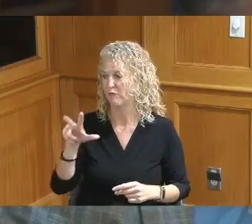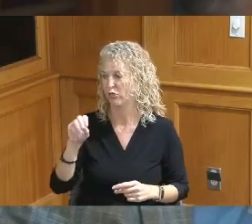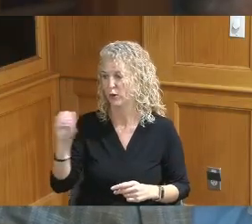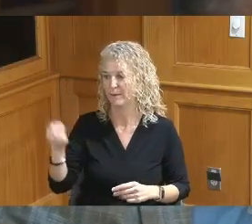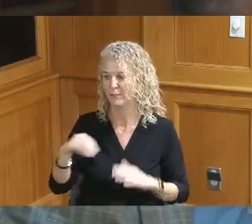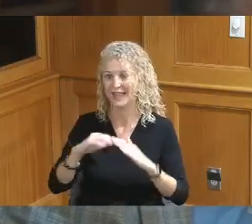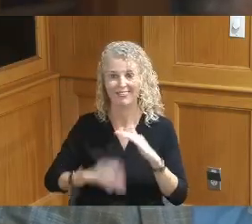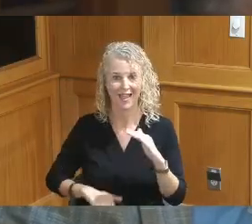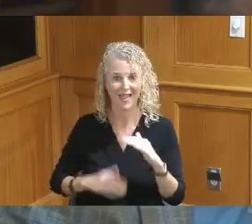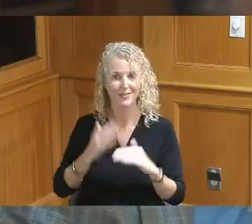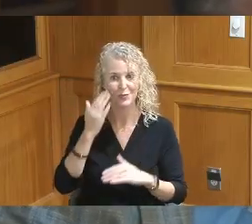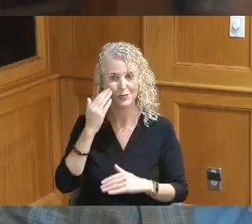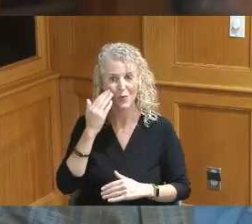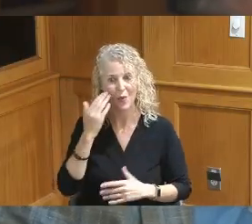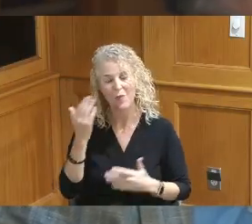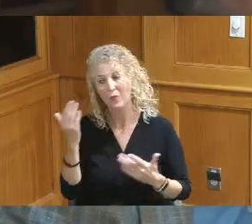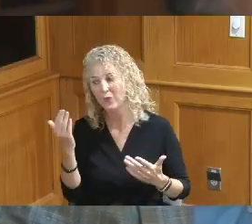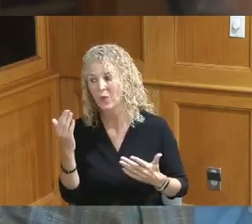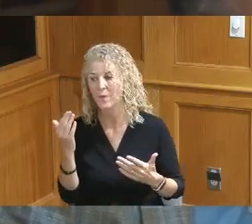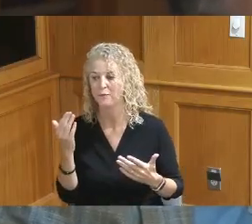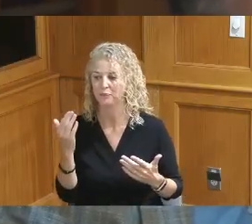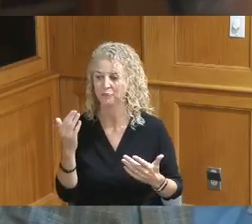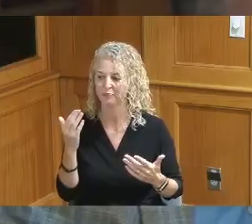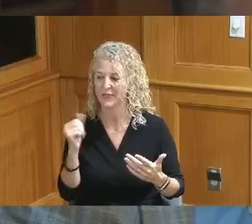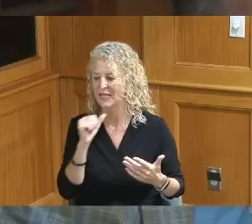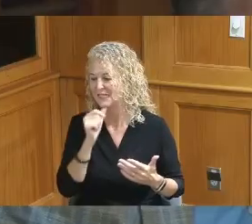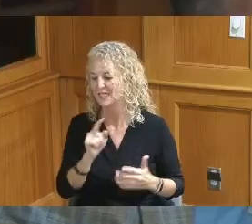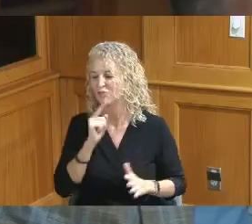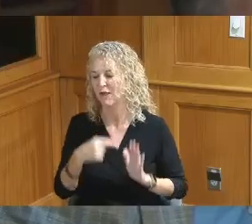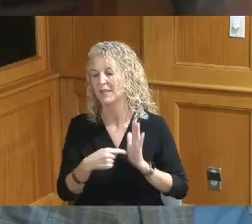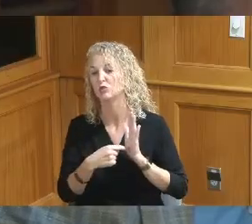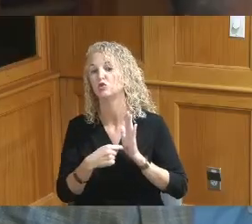30% less. And so it doesn't really